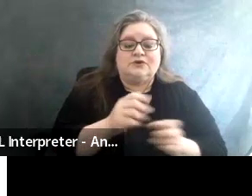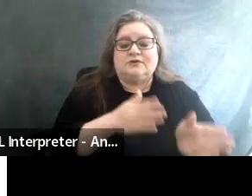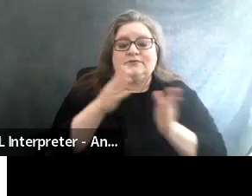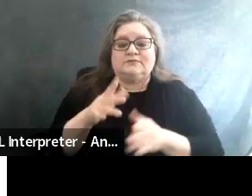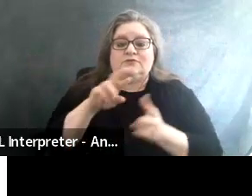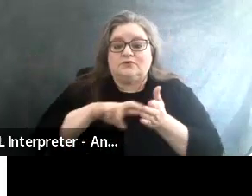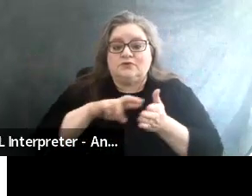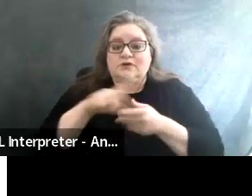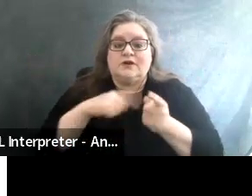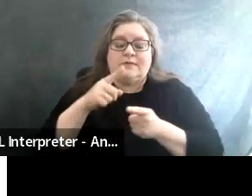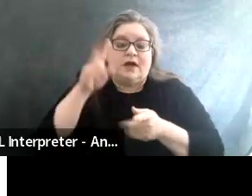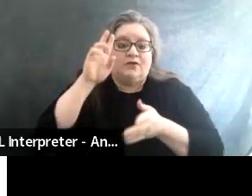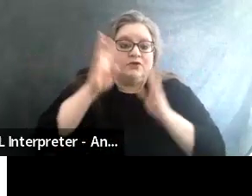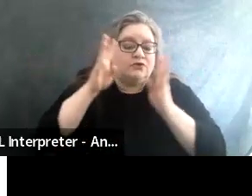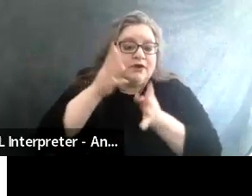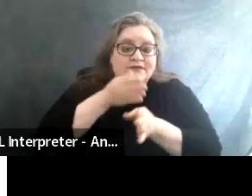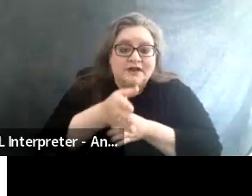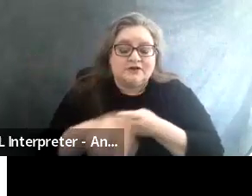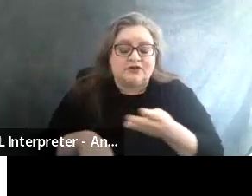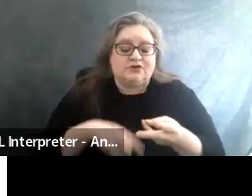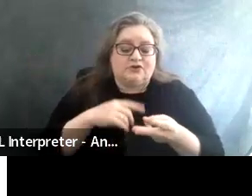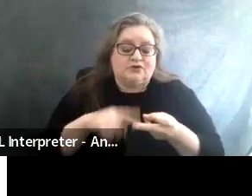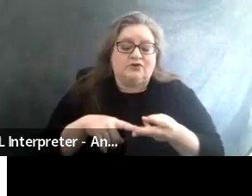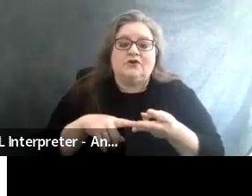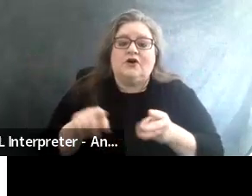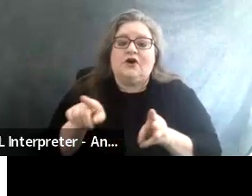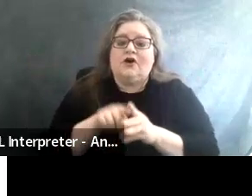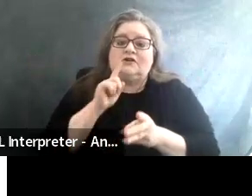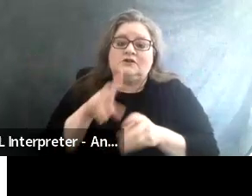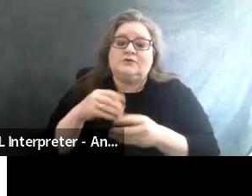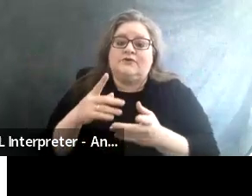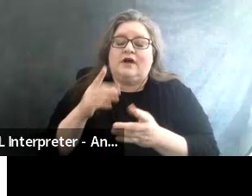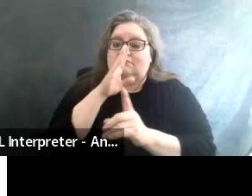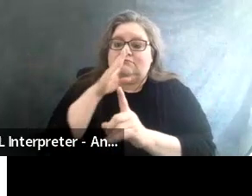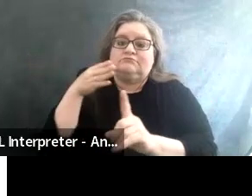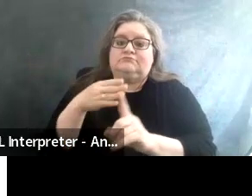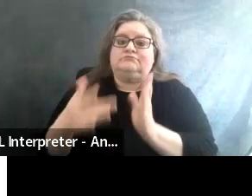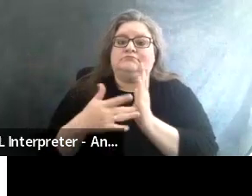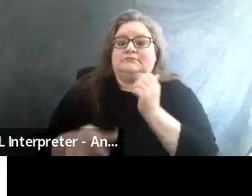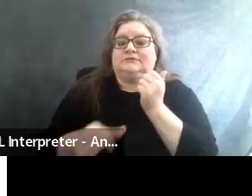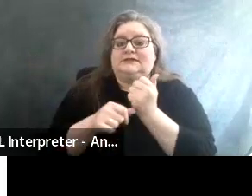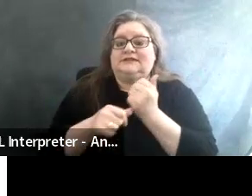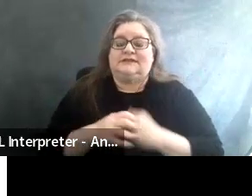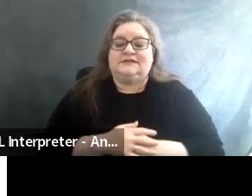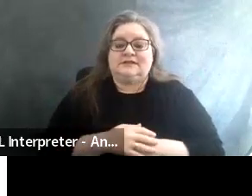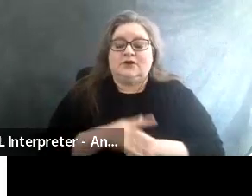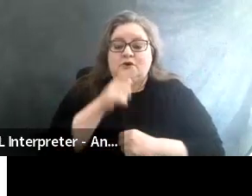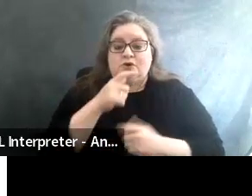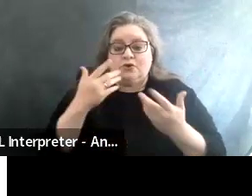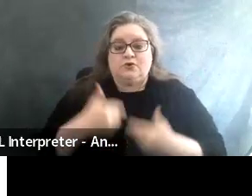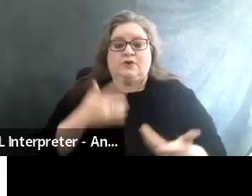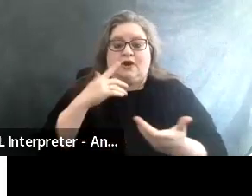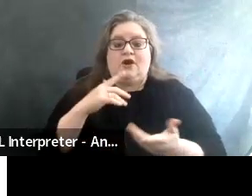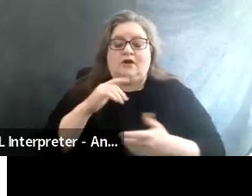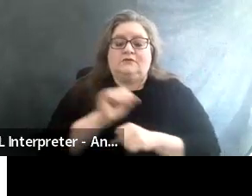conduct research about the creative sector, and we also provide direct technical assistance, which is who we are today at the